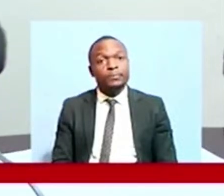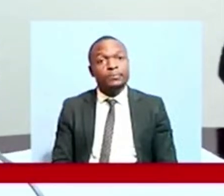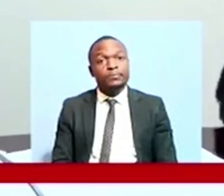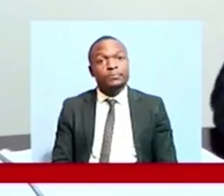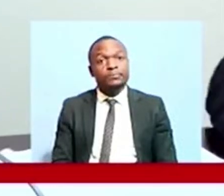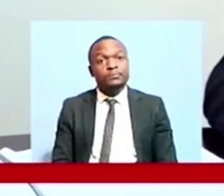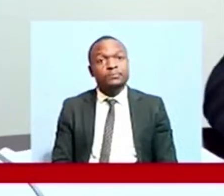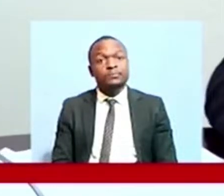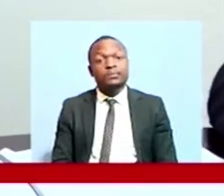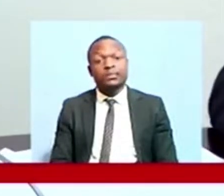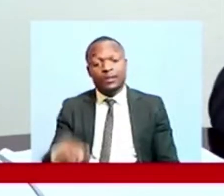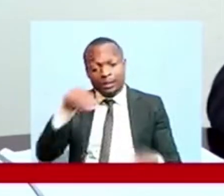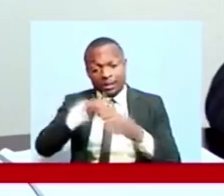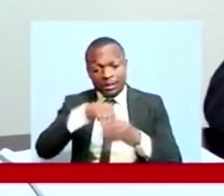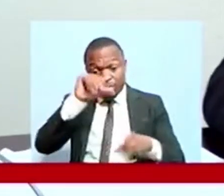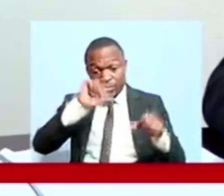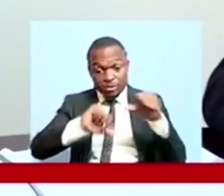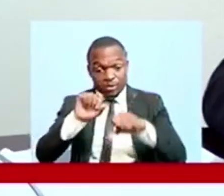the internal auditor.